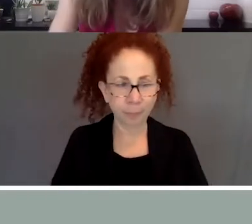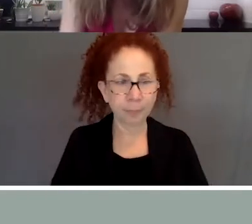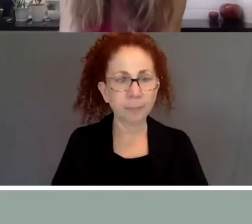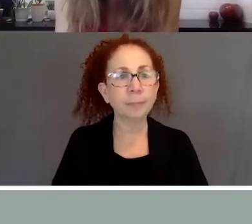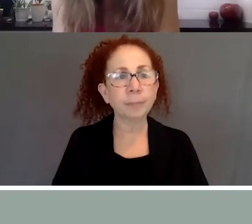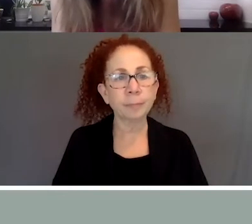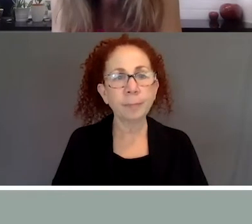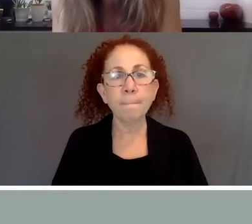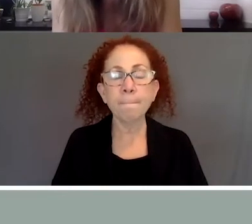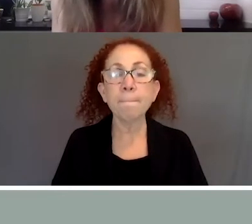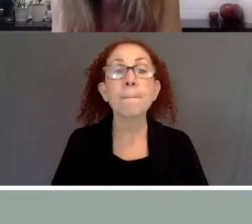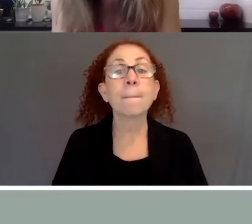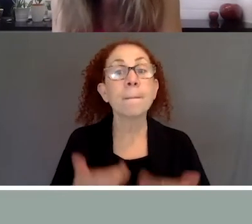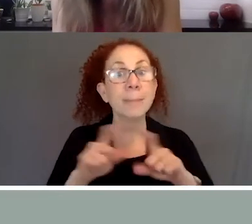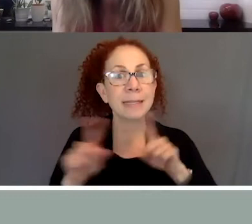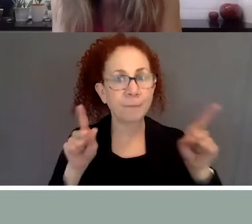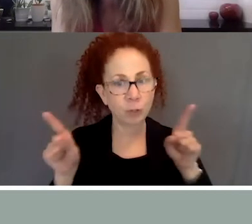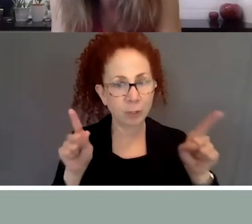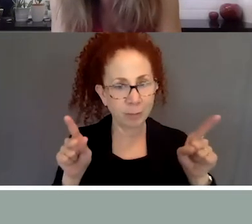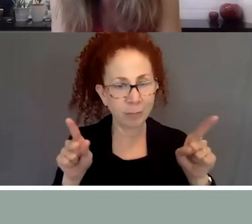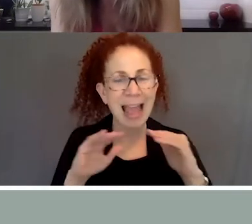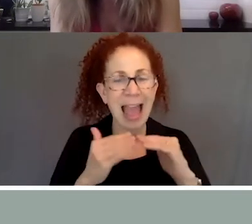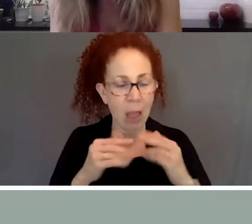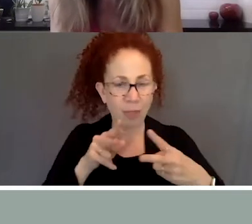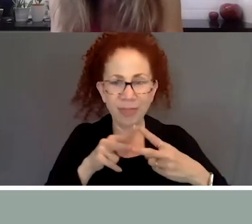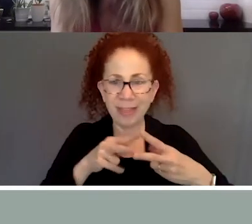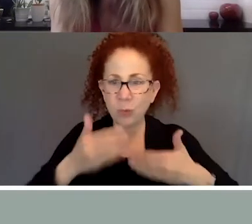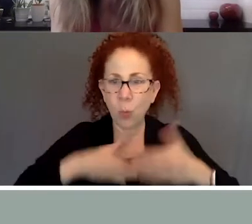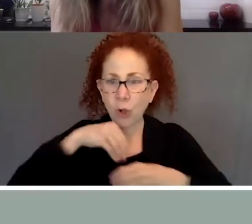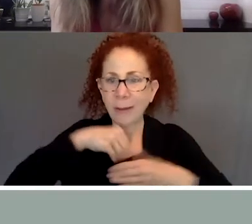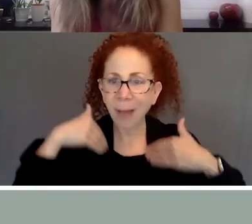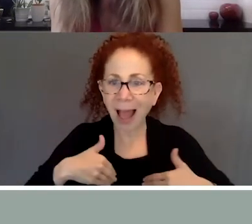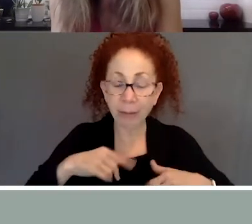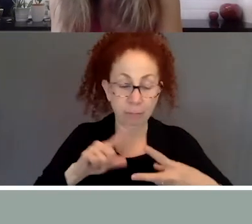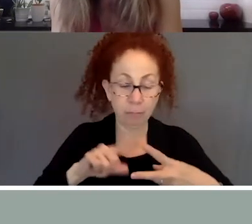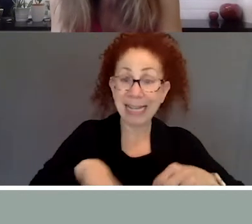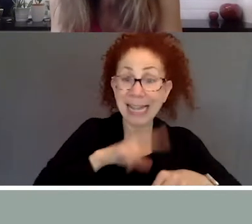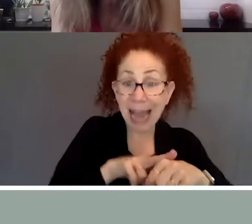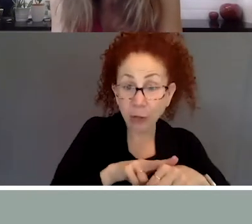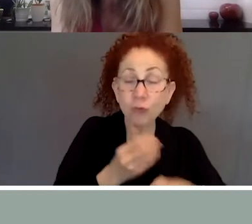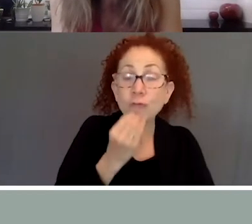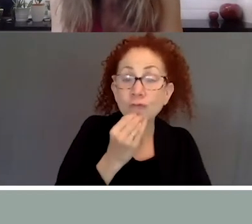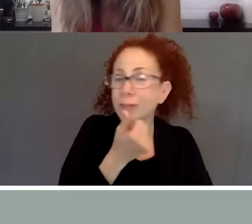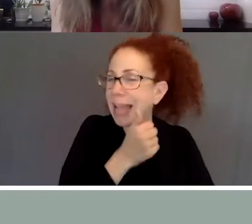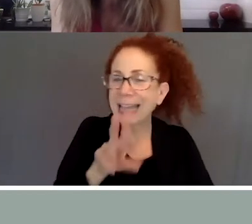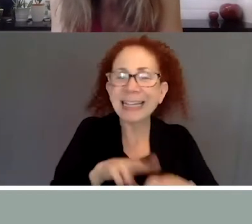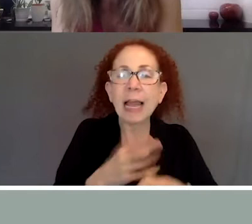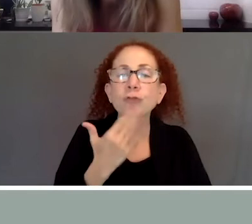home. There's a big difference about how these work in our body. Natural foods,